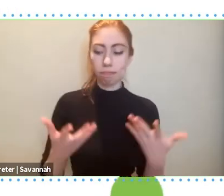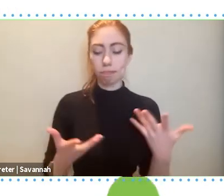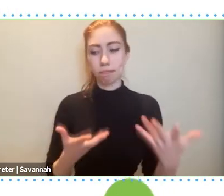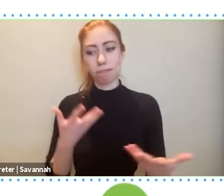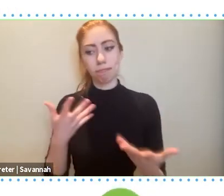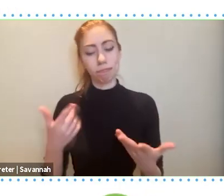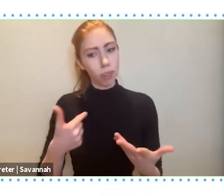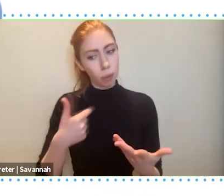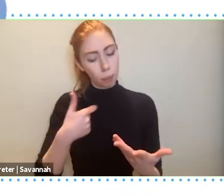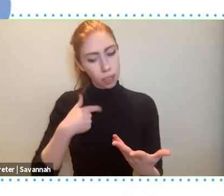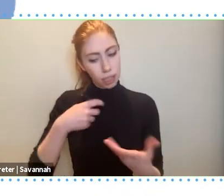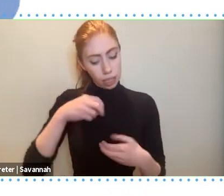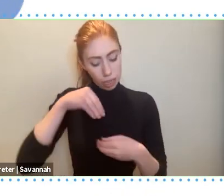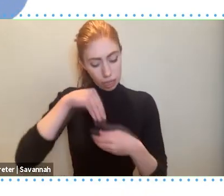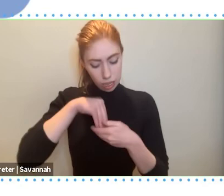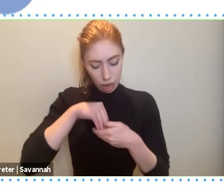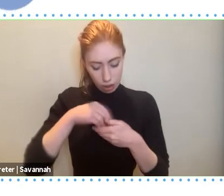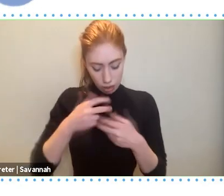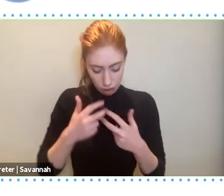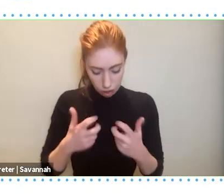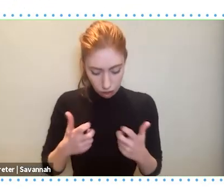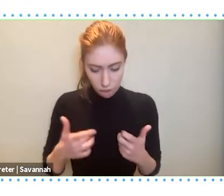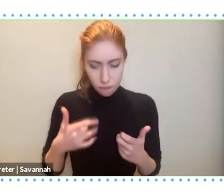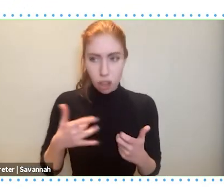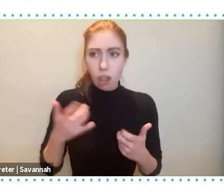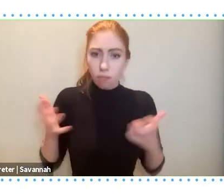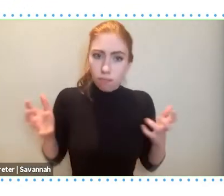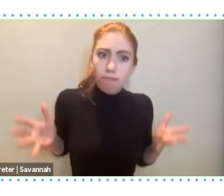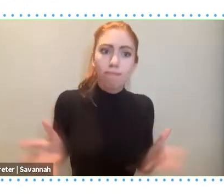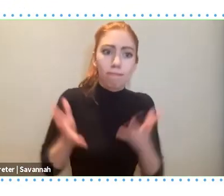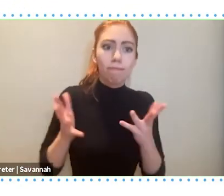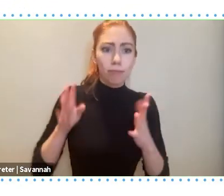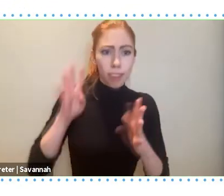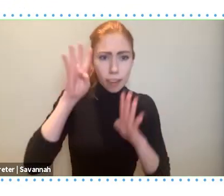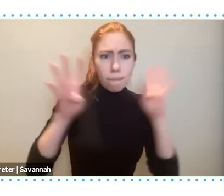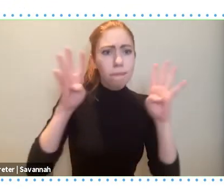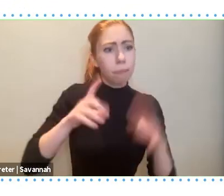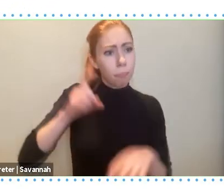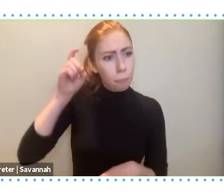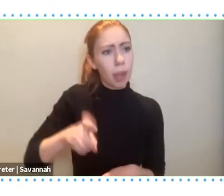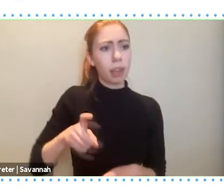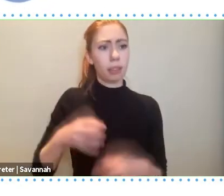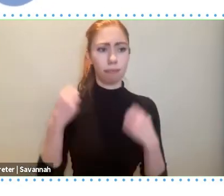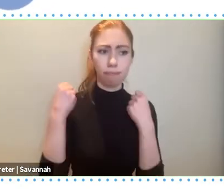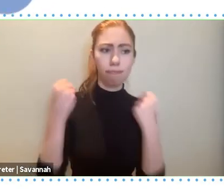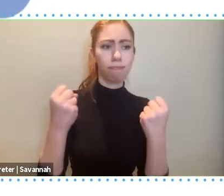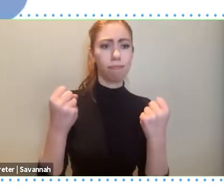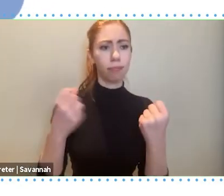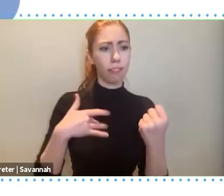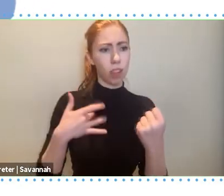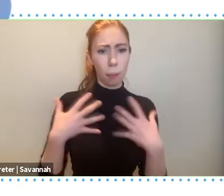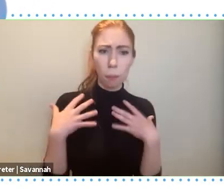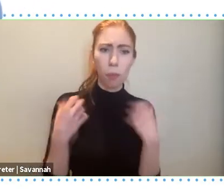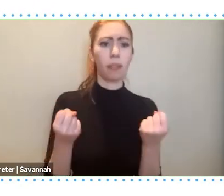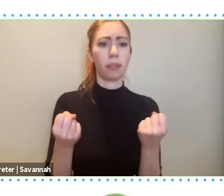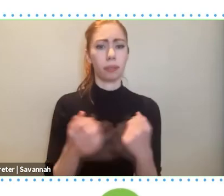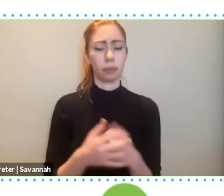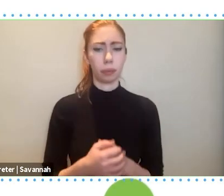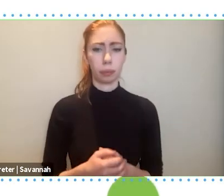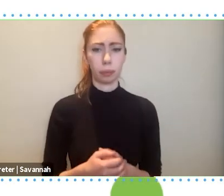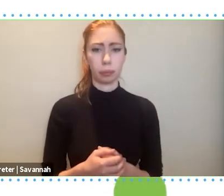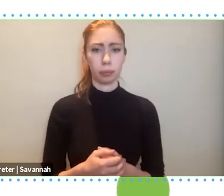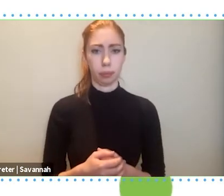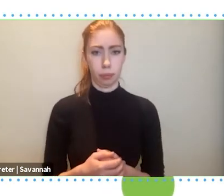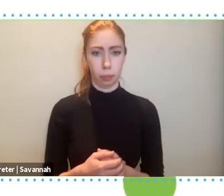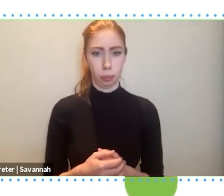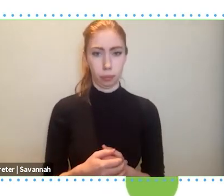And it is tough, because what is the terminology about, you're trying to fly the plane. So, we're flying the plane